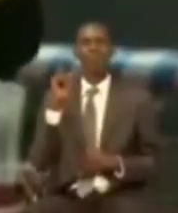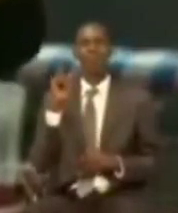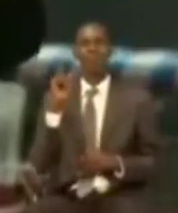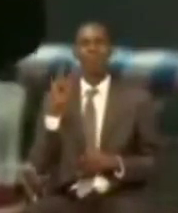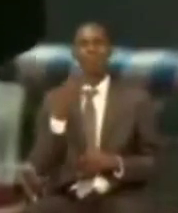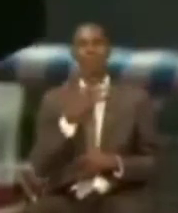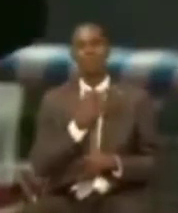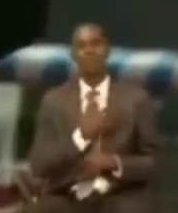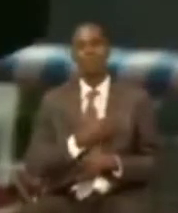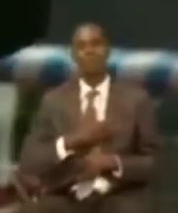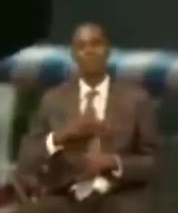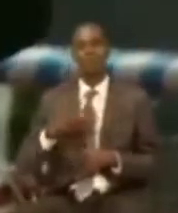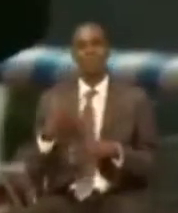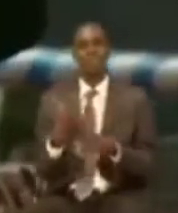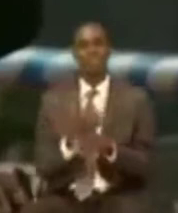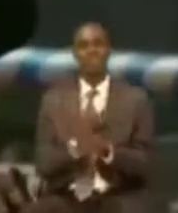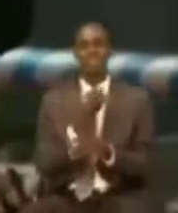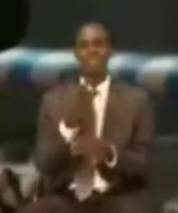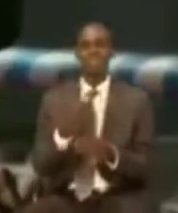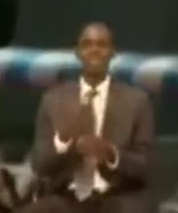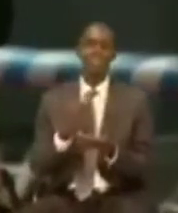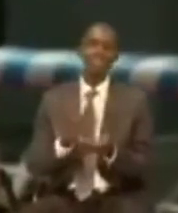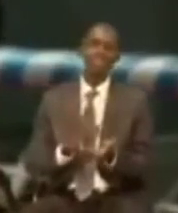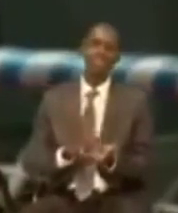take the glory.